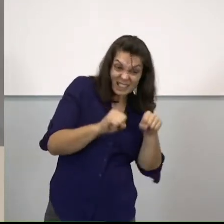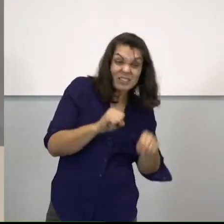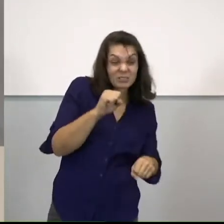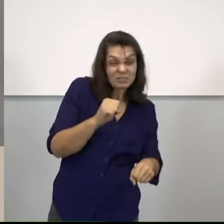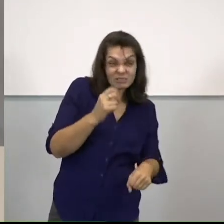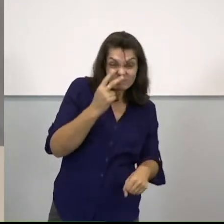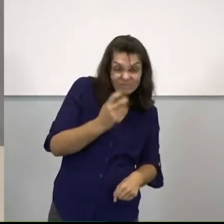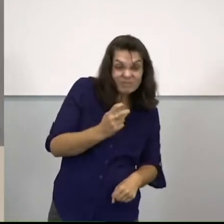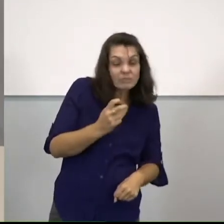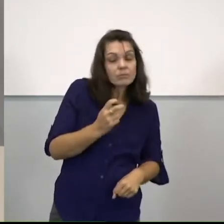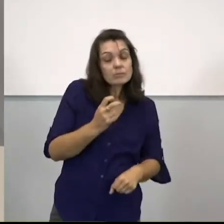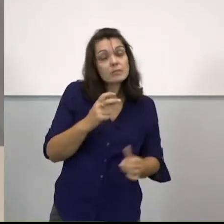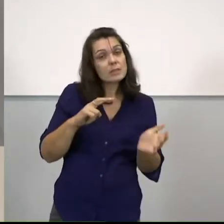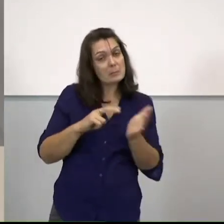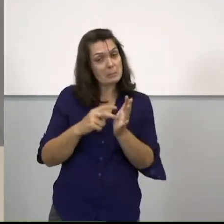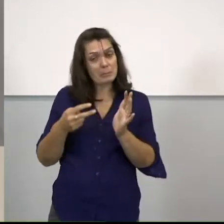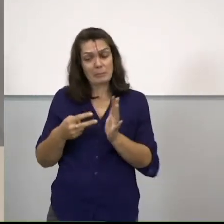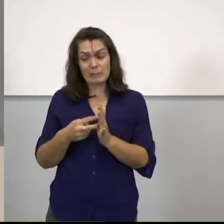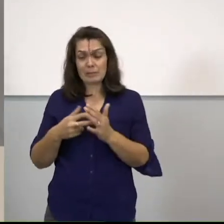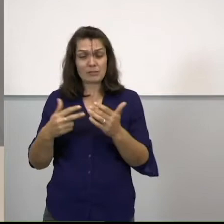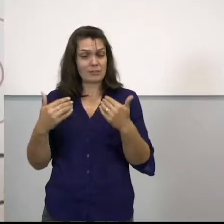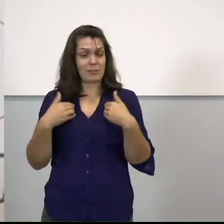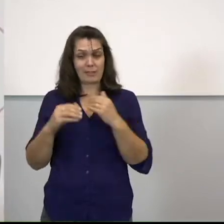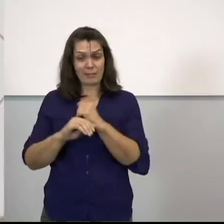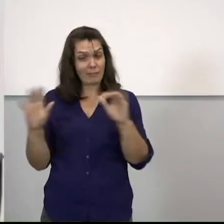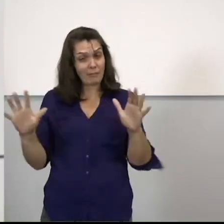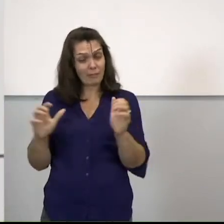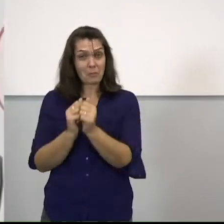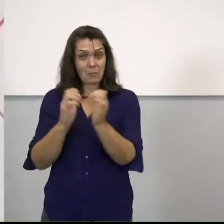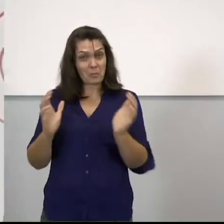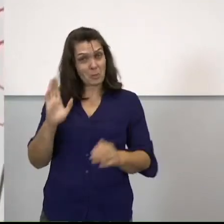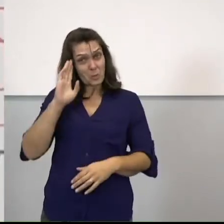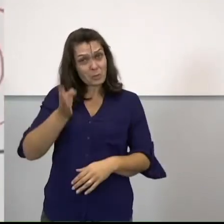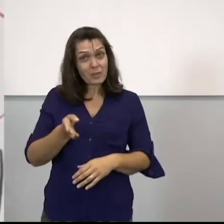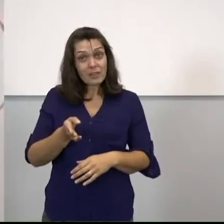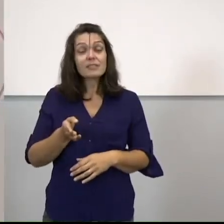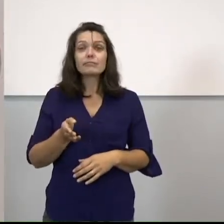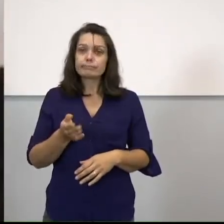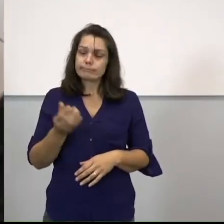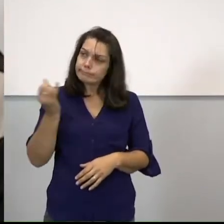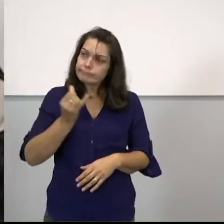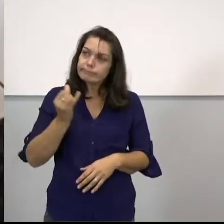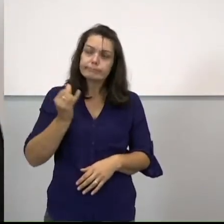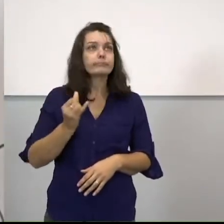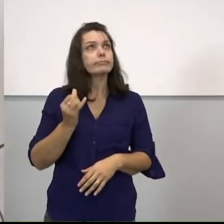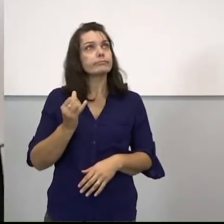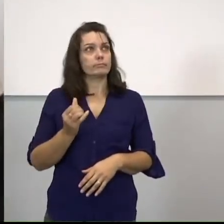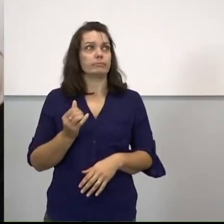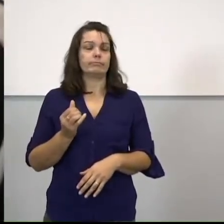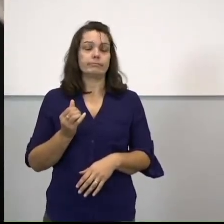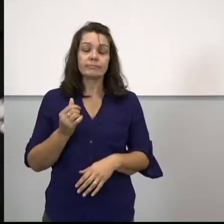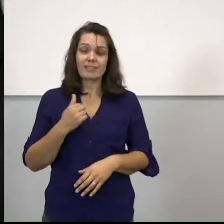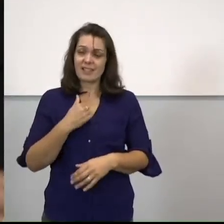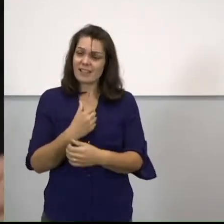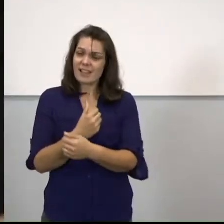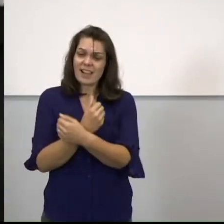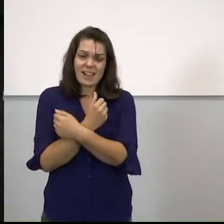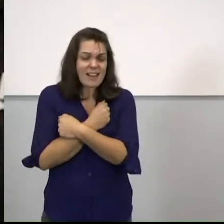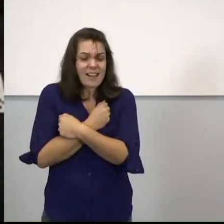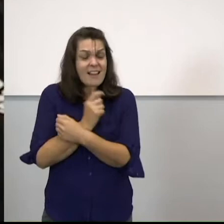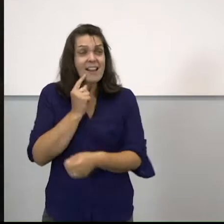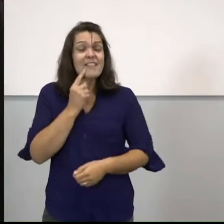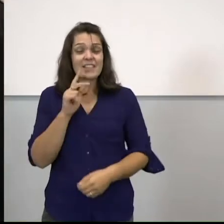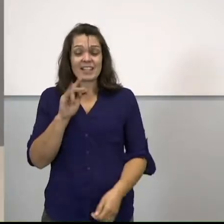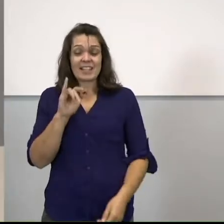Doubt and do without. Man. Oh, I love Kit Kats.